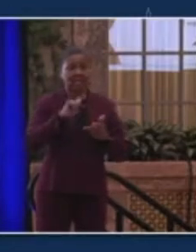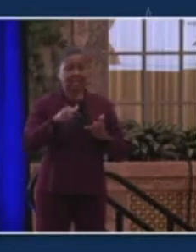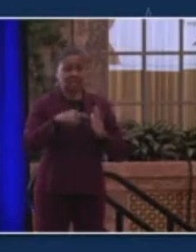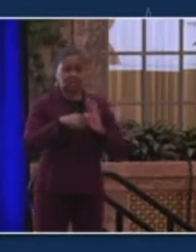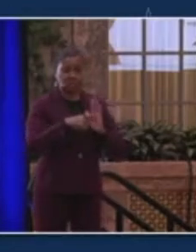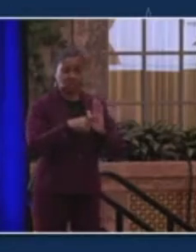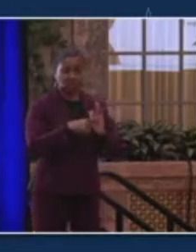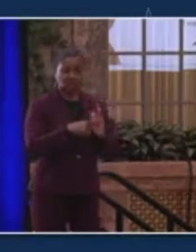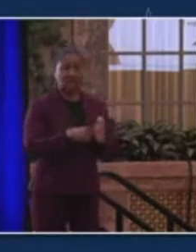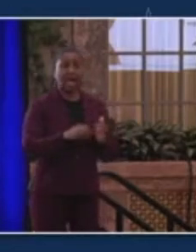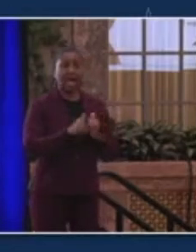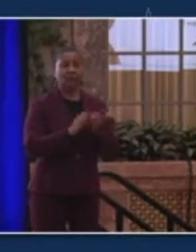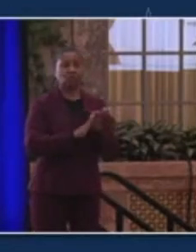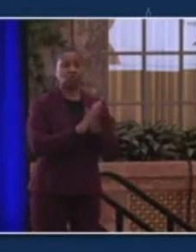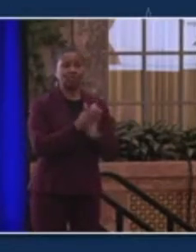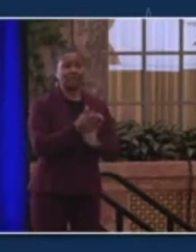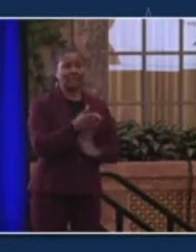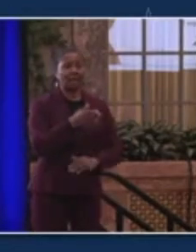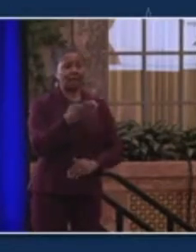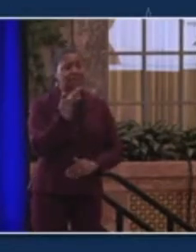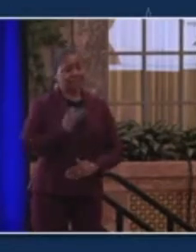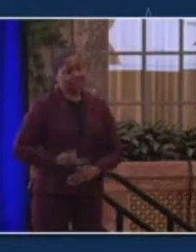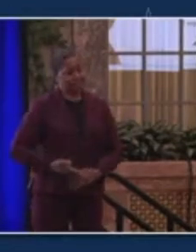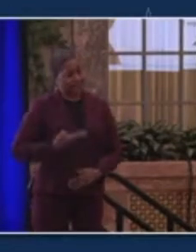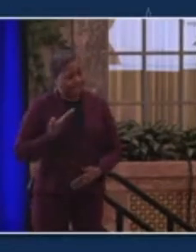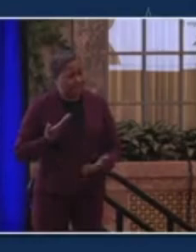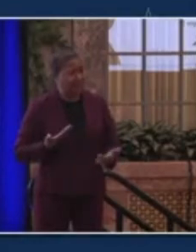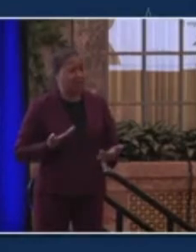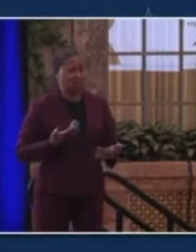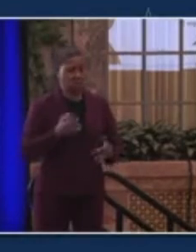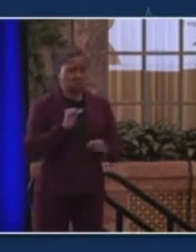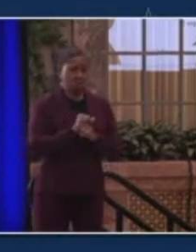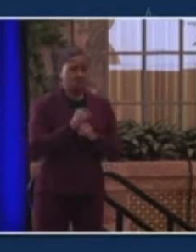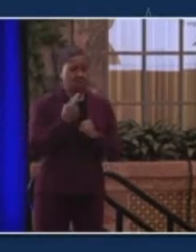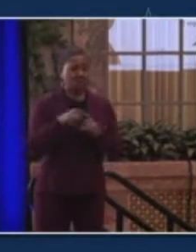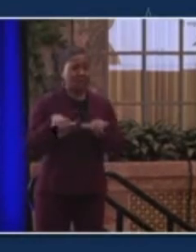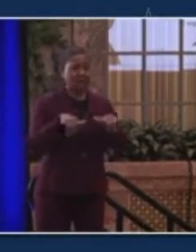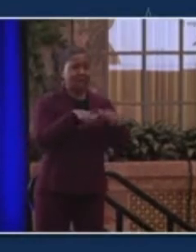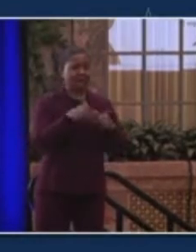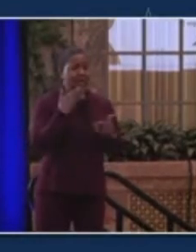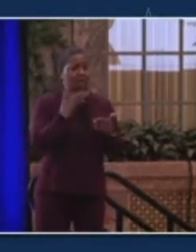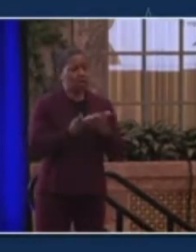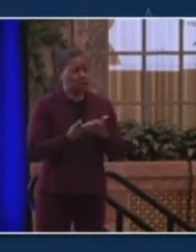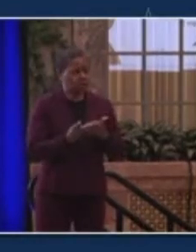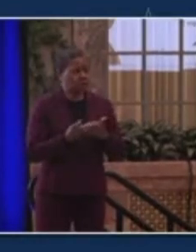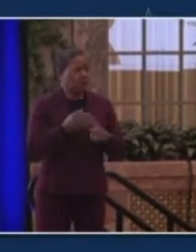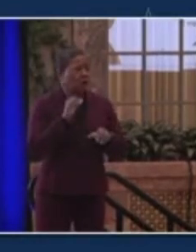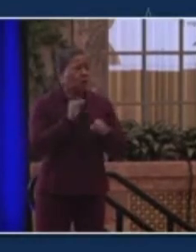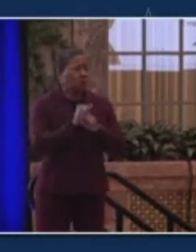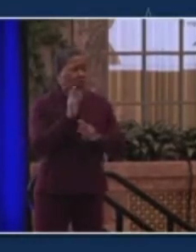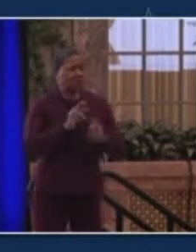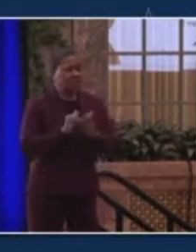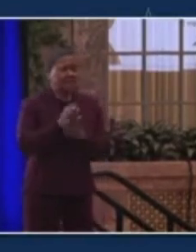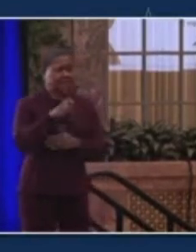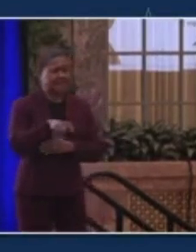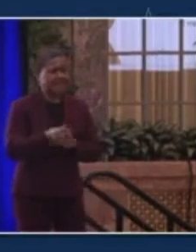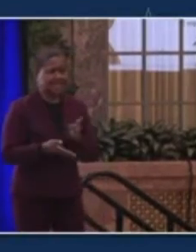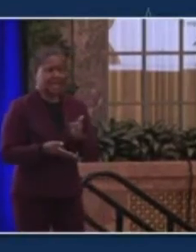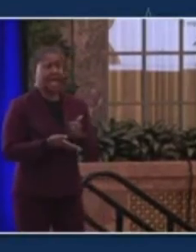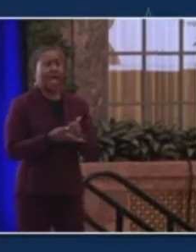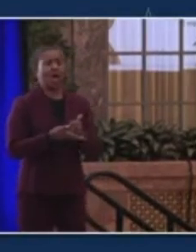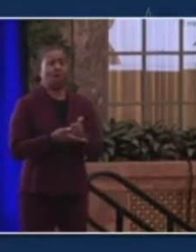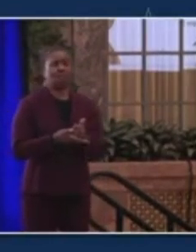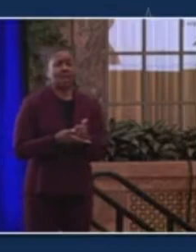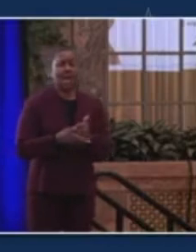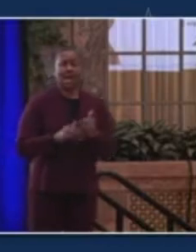how to be somebody. Somebody that works for the common good, works for those in need of a hand up,